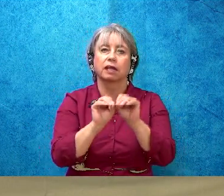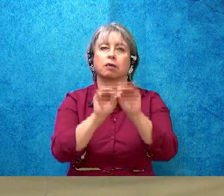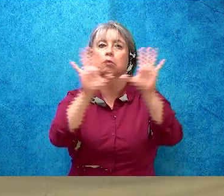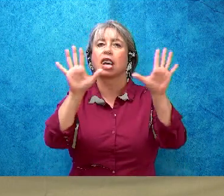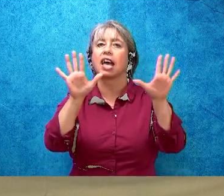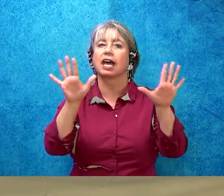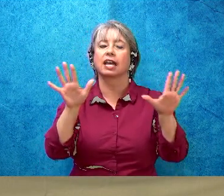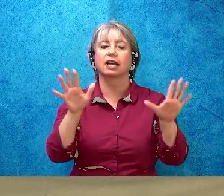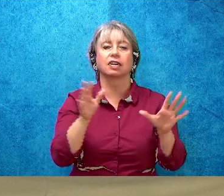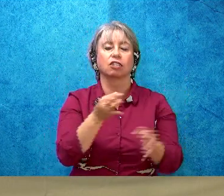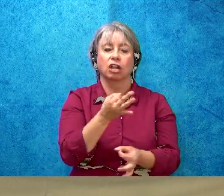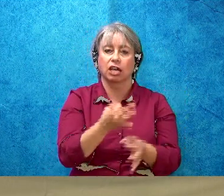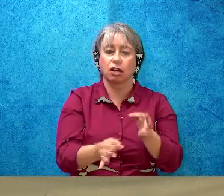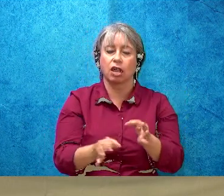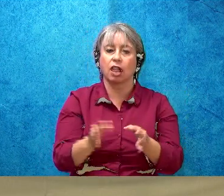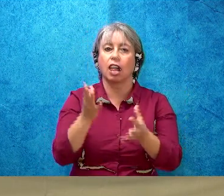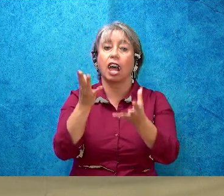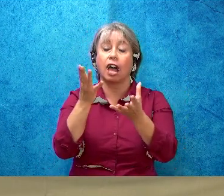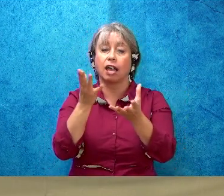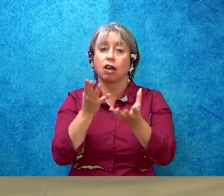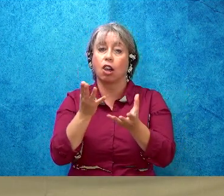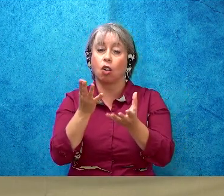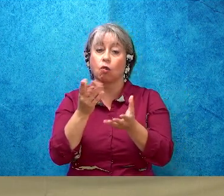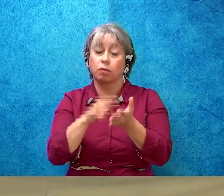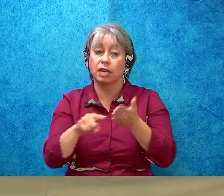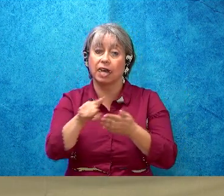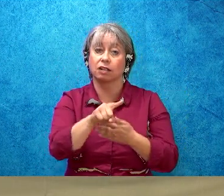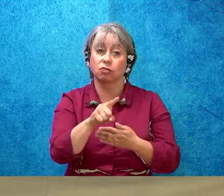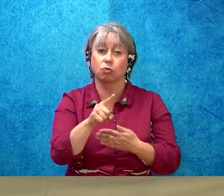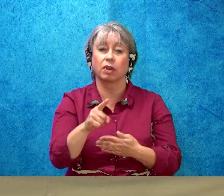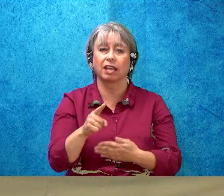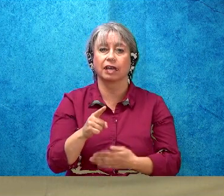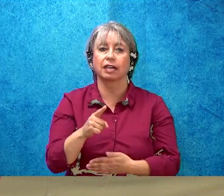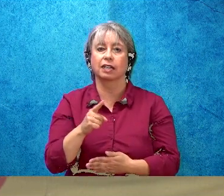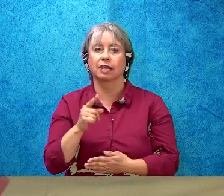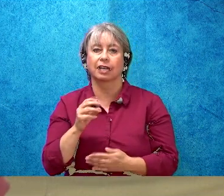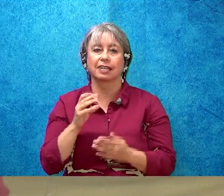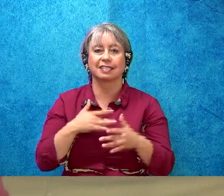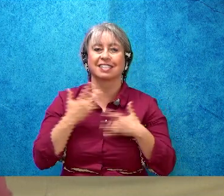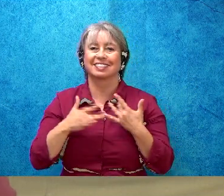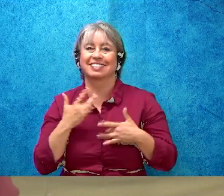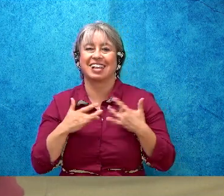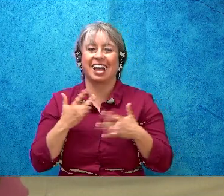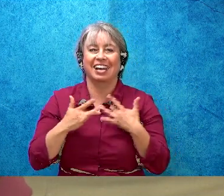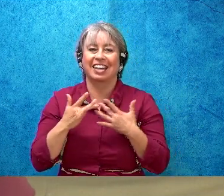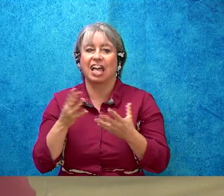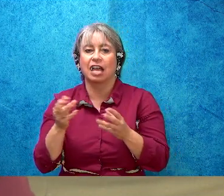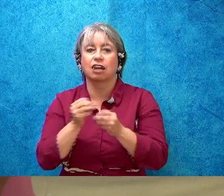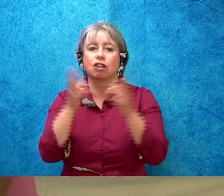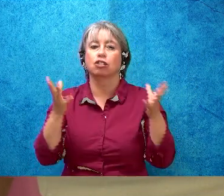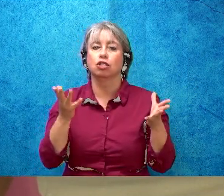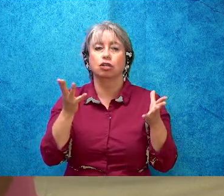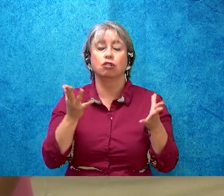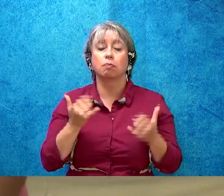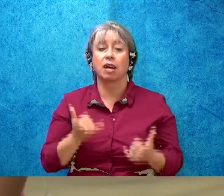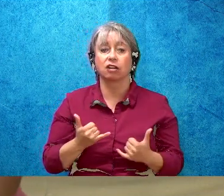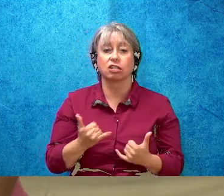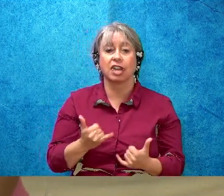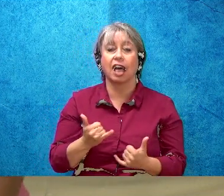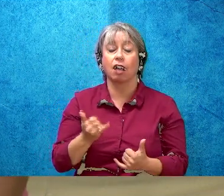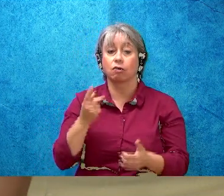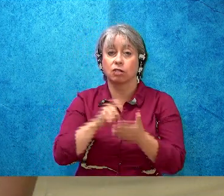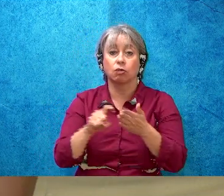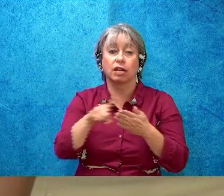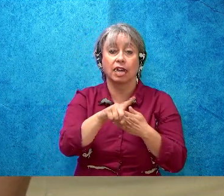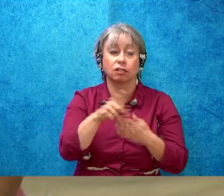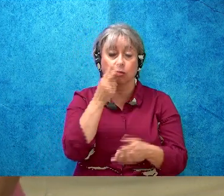hoping that y'all are going to tune in next week because I got something real funky for y'all next week. I can't even wait to get to it. It was too much to put in here today, but next week is going to be really fun. So